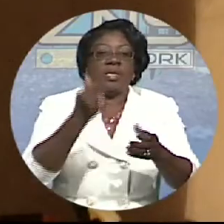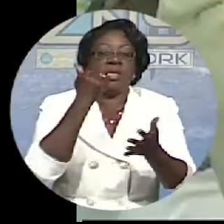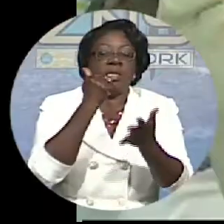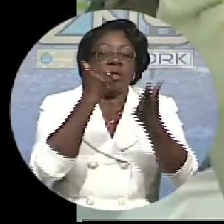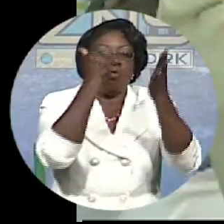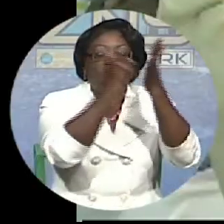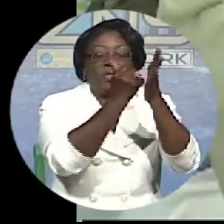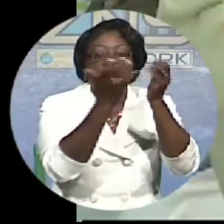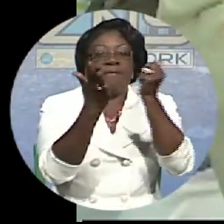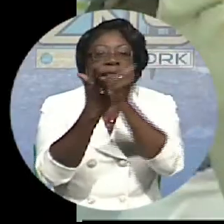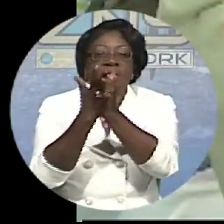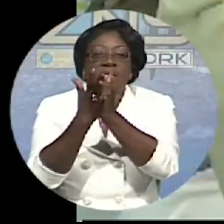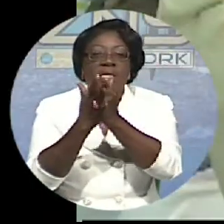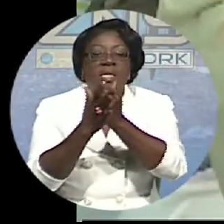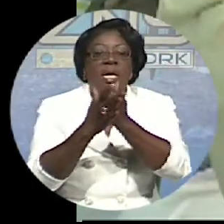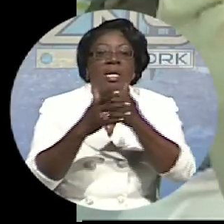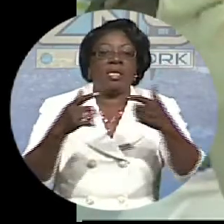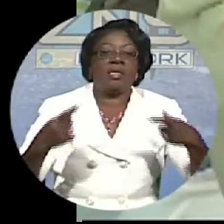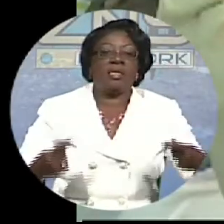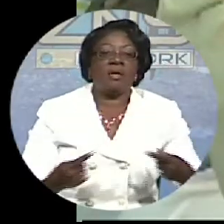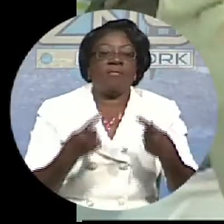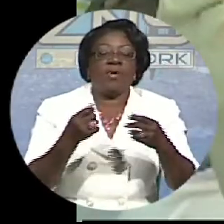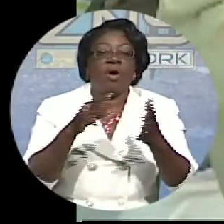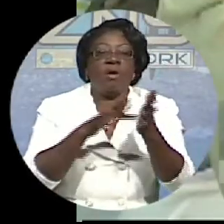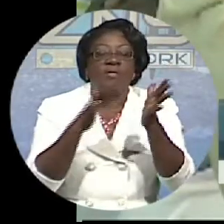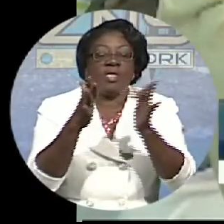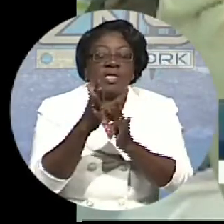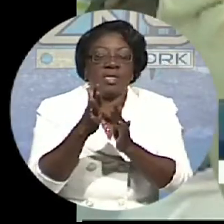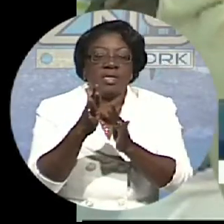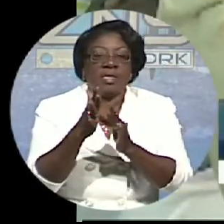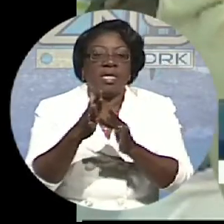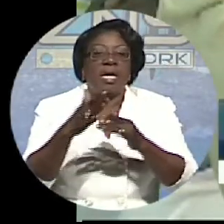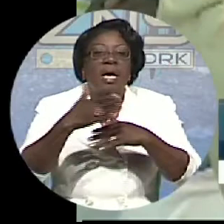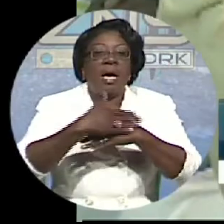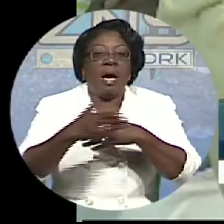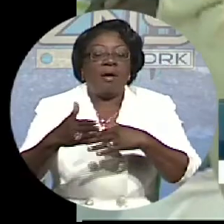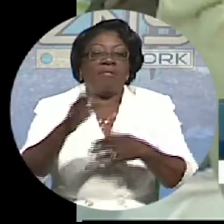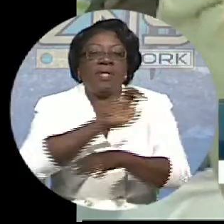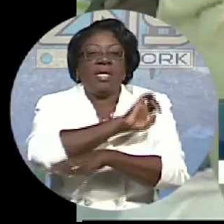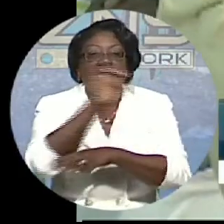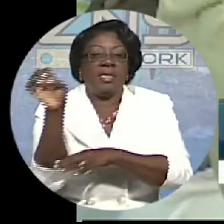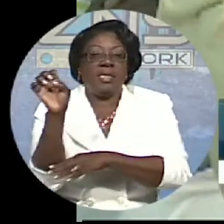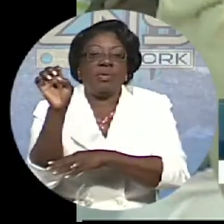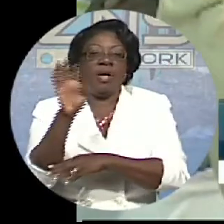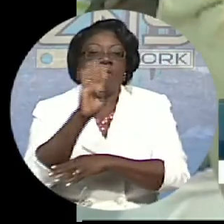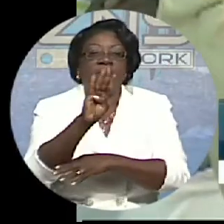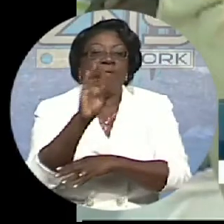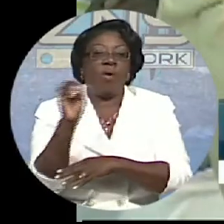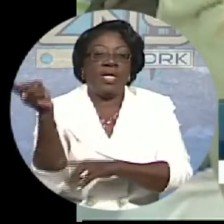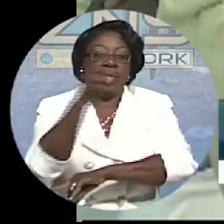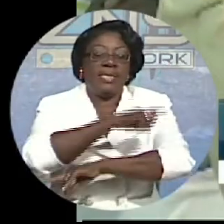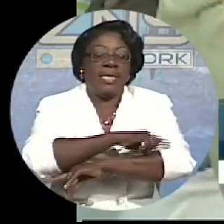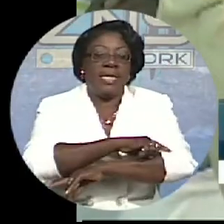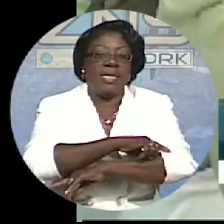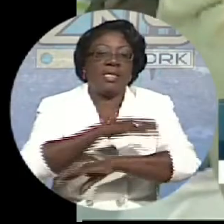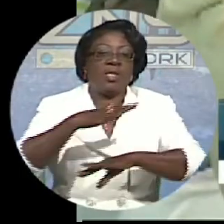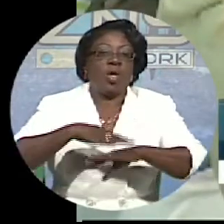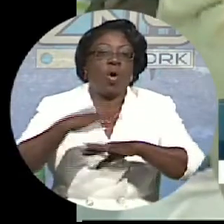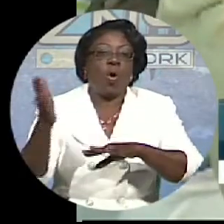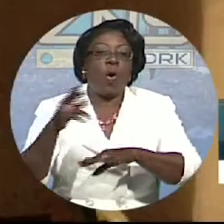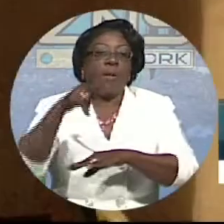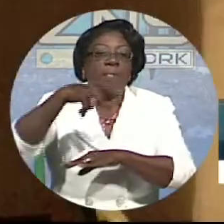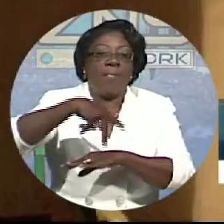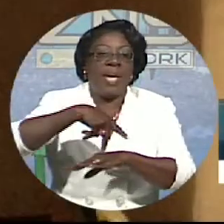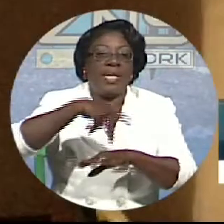40-day period of fasting, prayer, and penance. Easter is followed by a 50-day period called Eastertide, or the Easter season, with ending